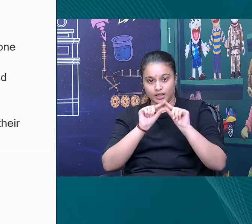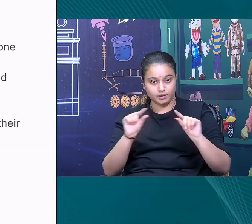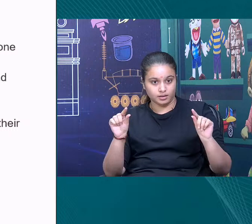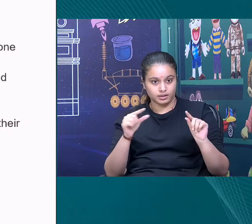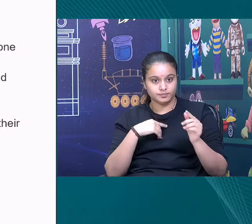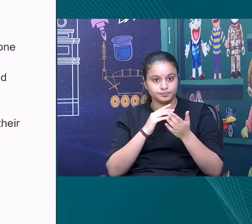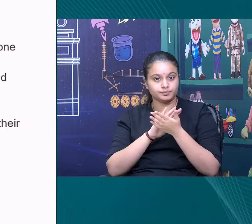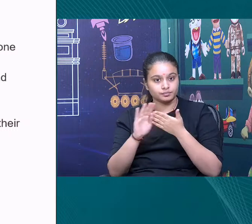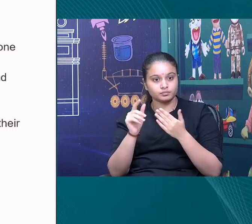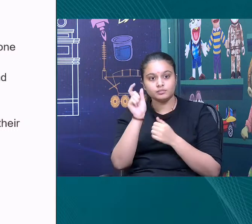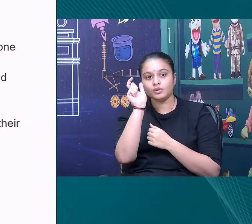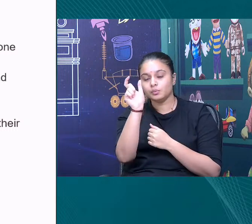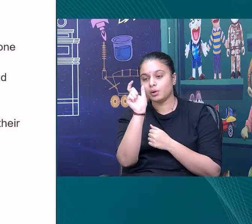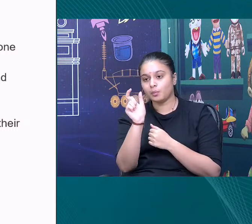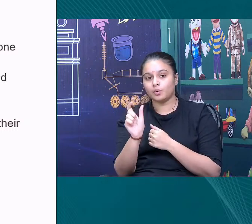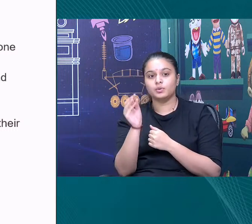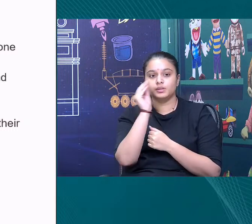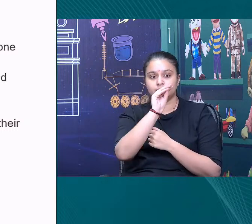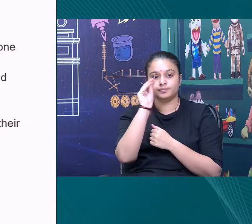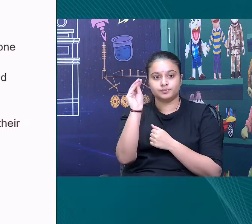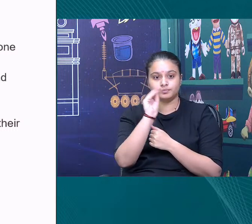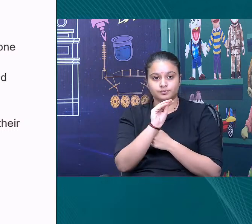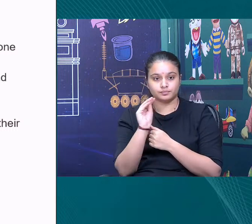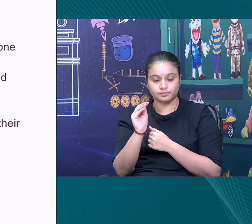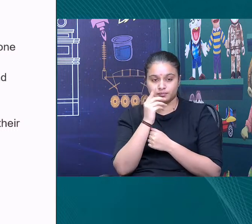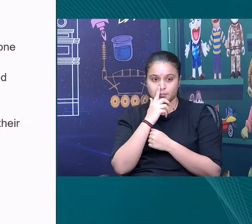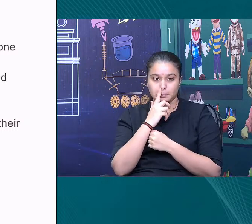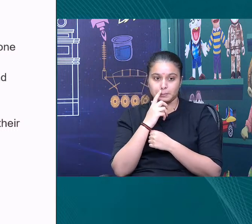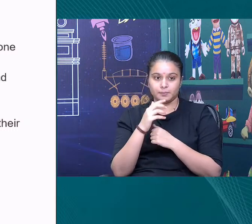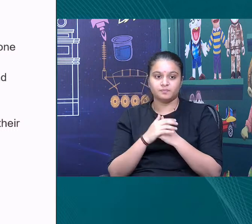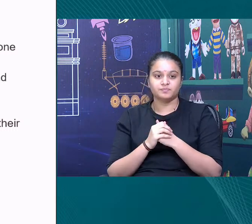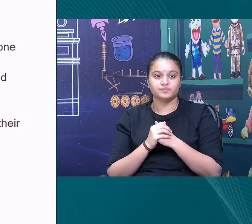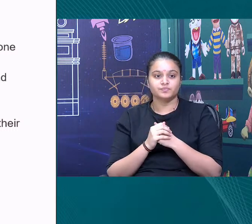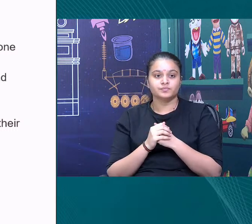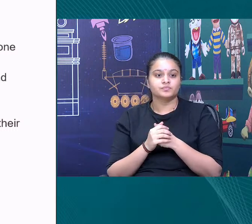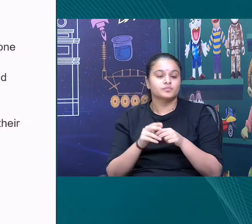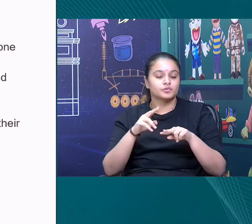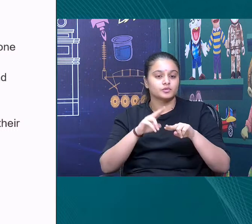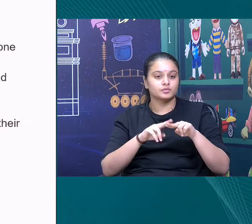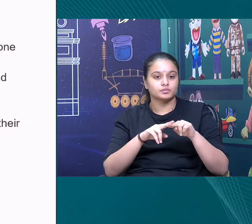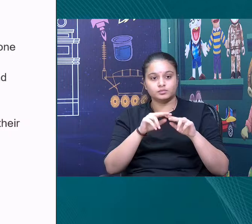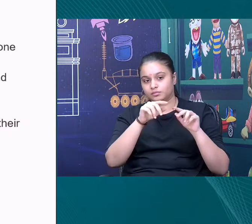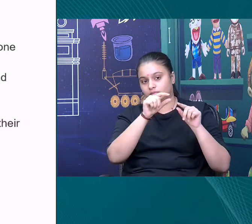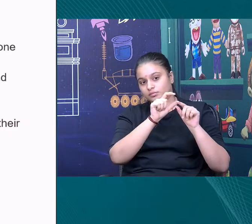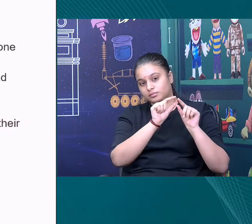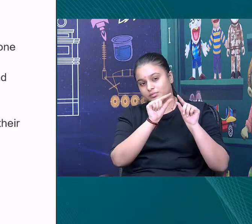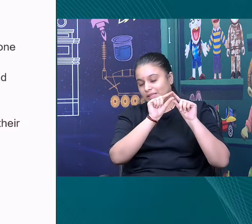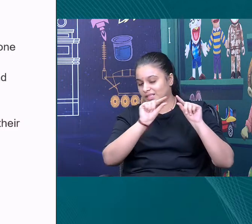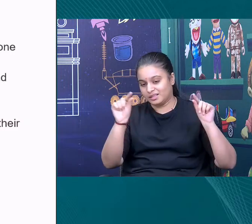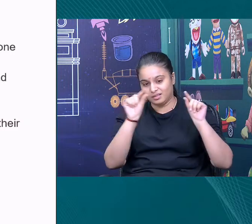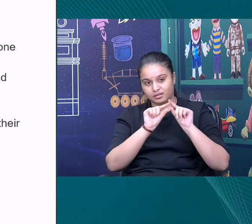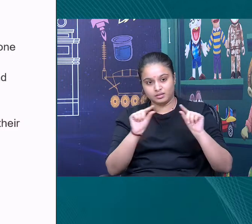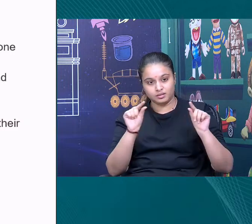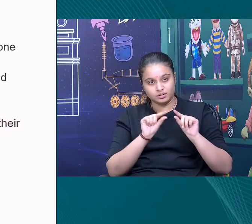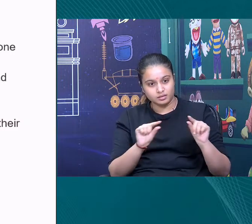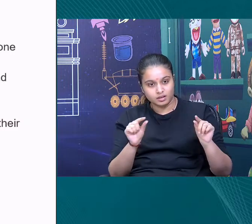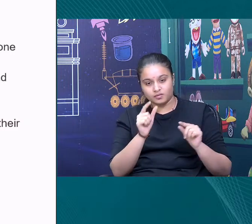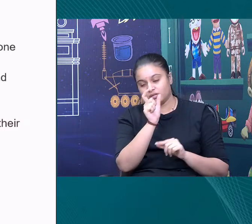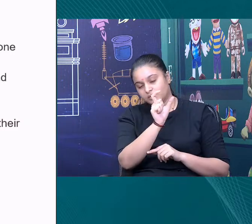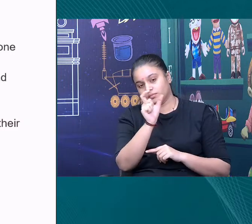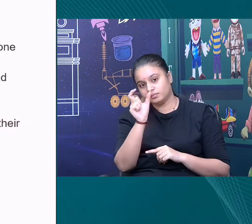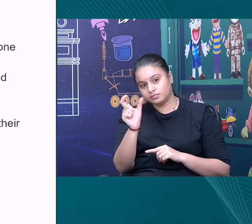below by filling in the missing words. First, Firdaus Kanga is a dash and dash who was born with brittle bone